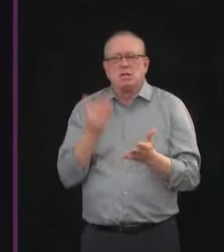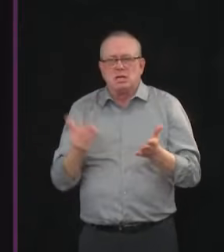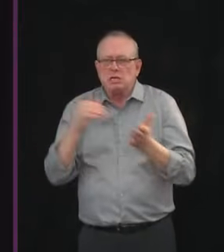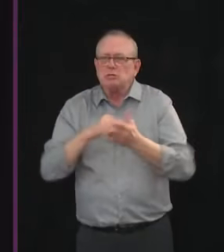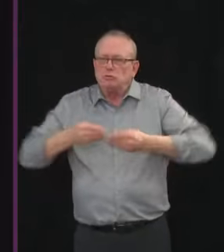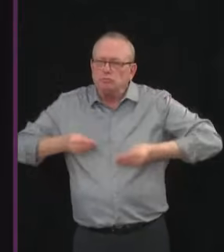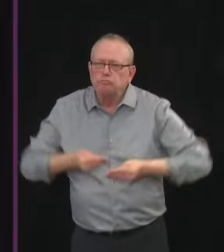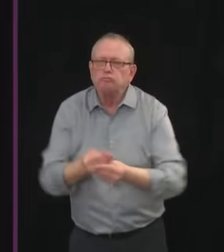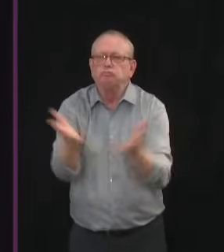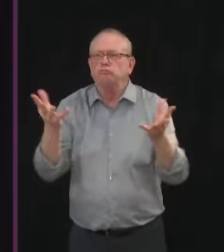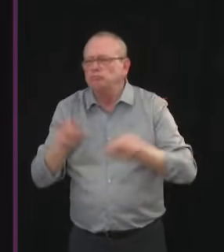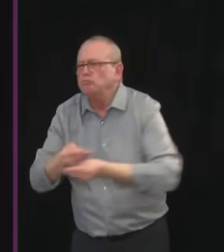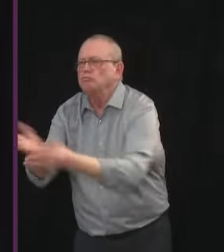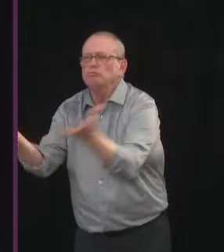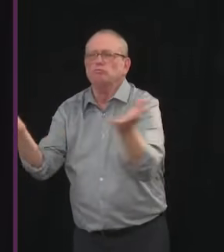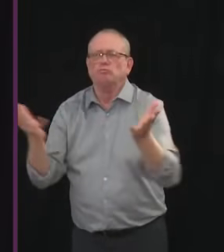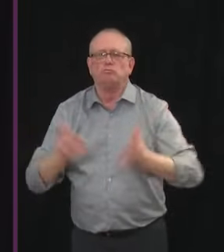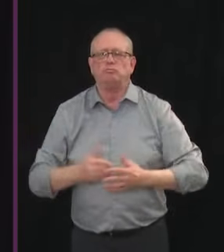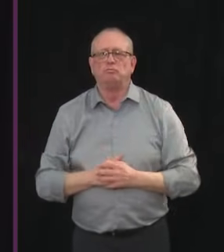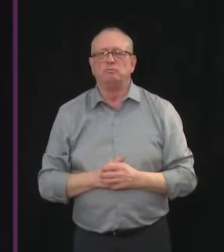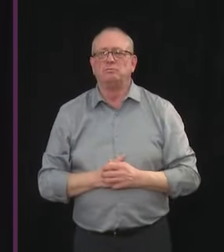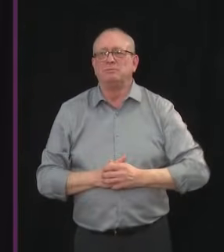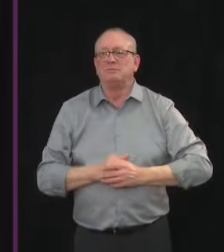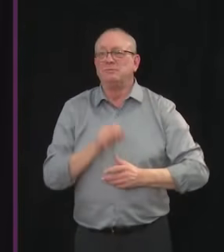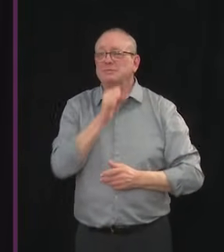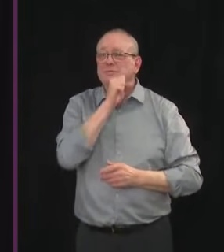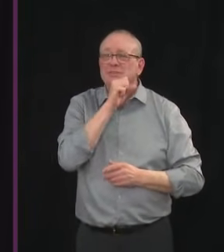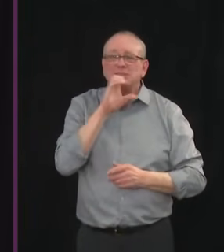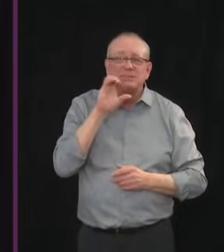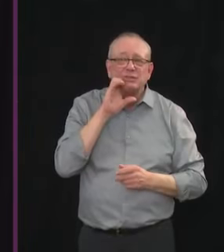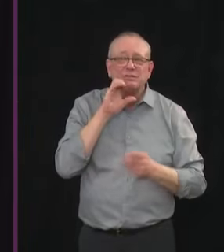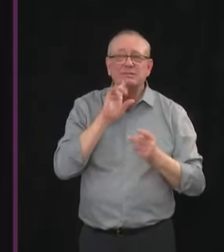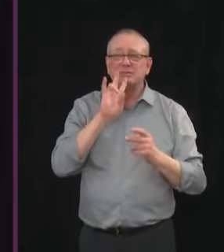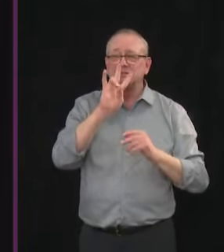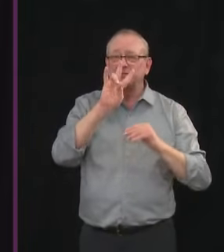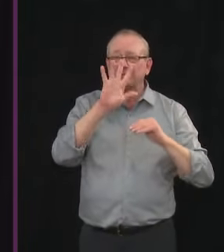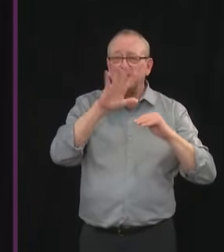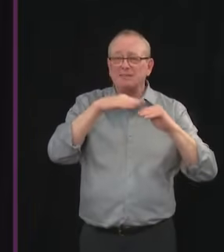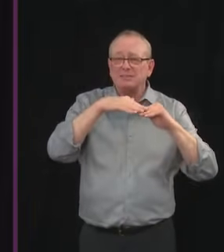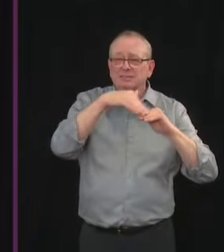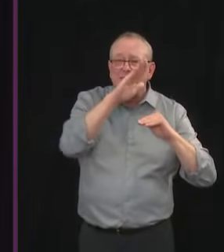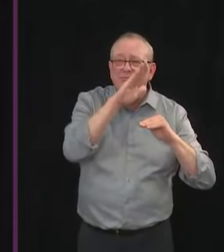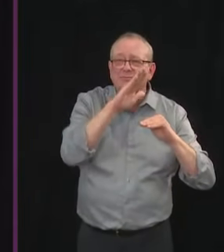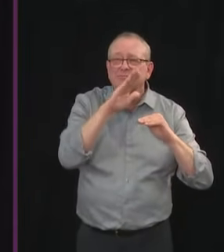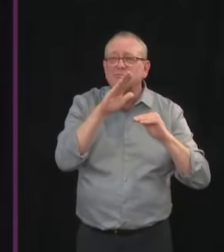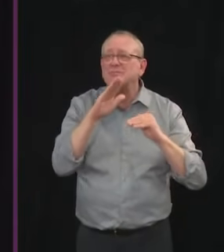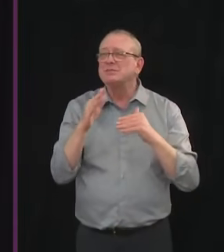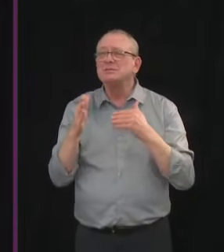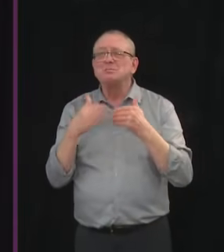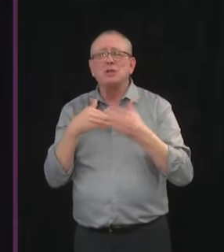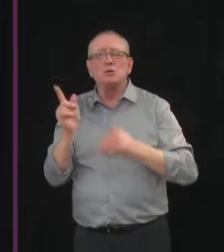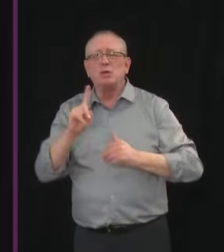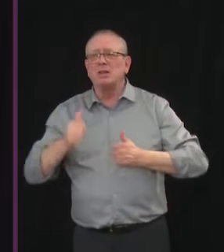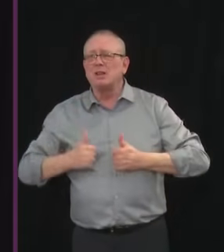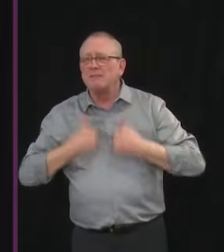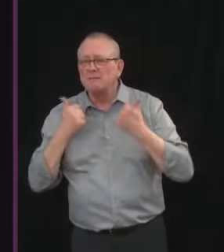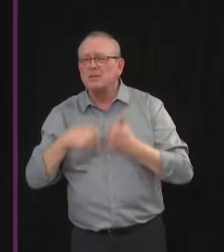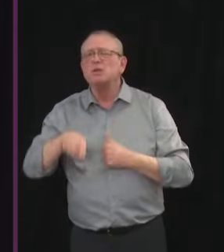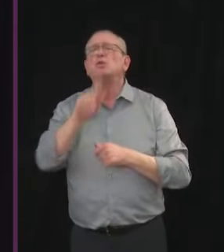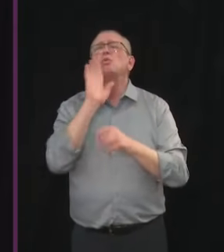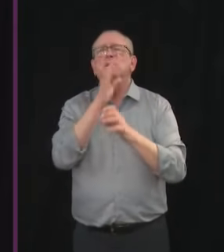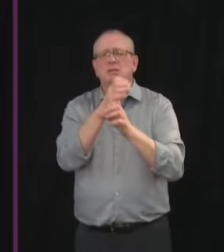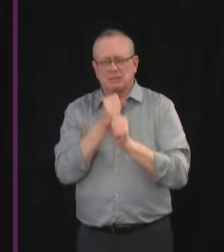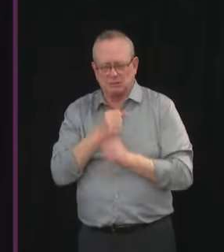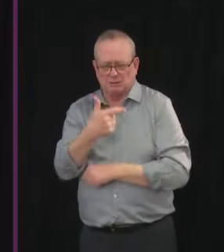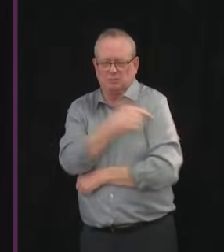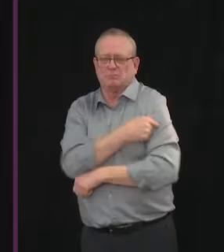and start offering the vaccine to all seniors 75 years or older, no matter where they live. We will also be able